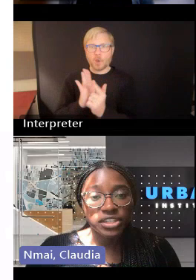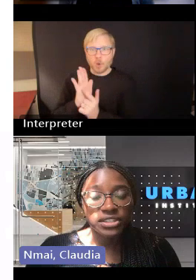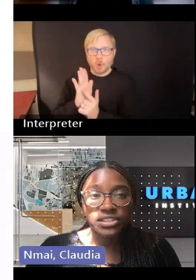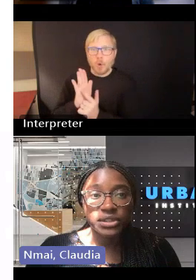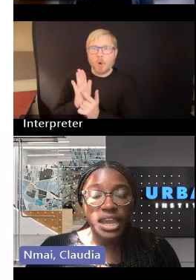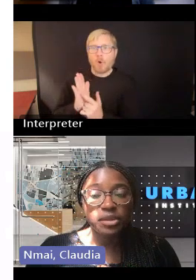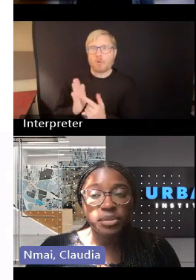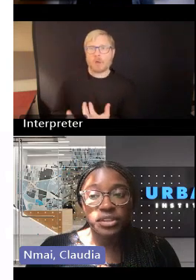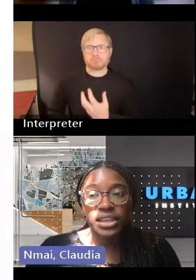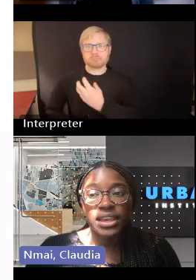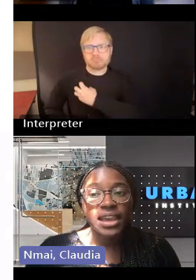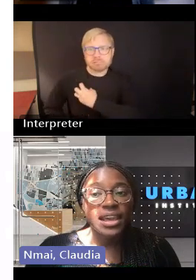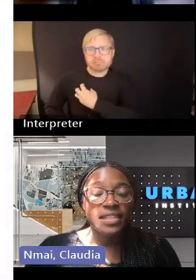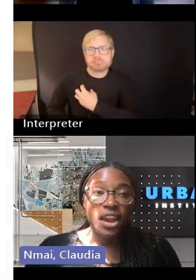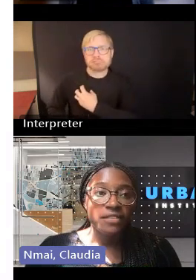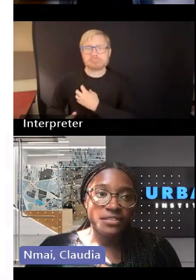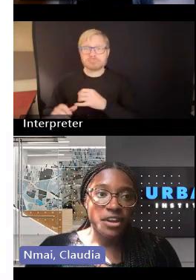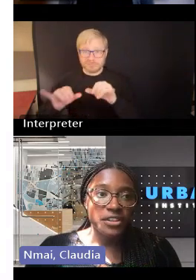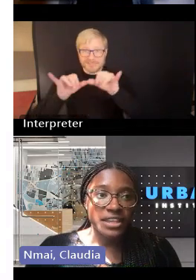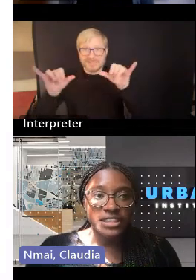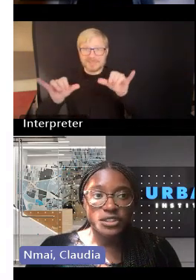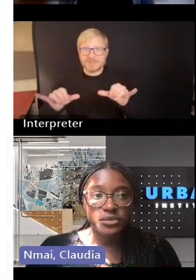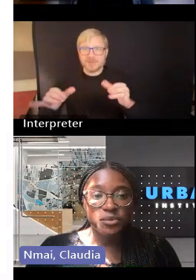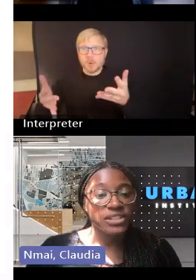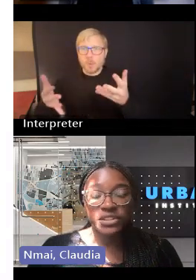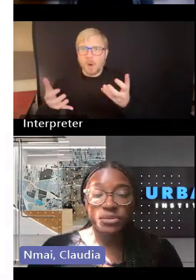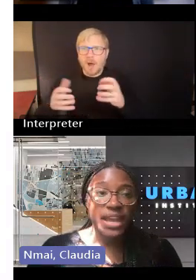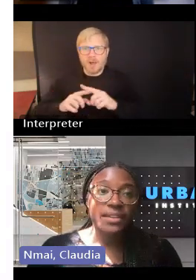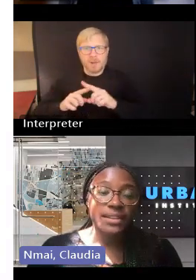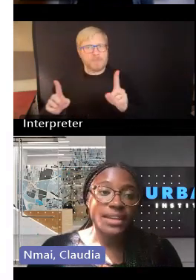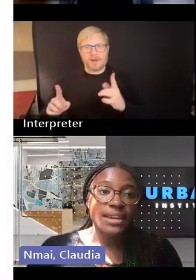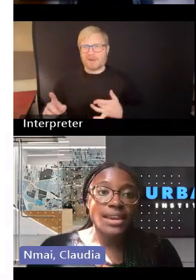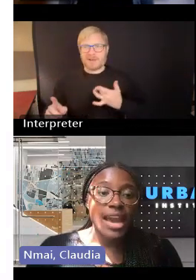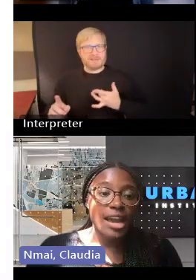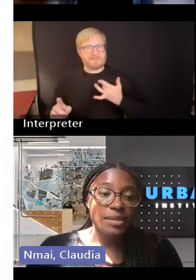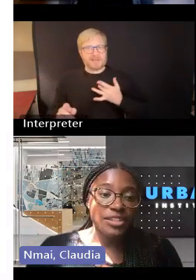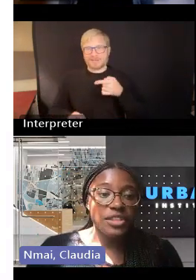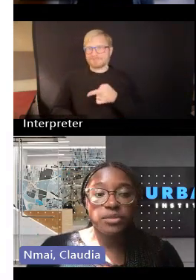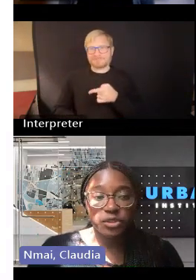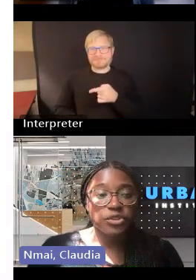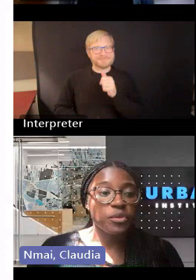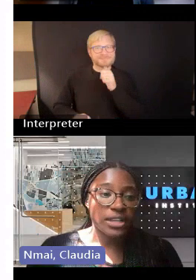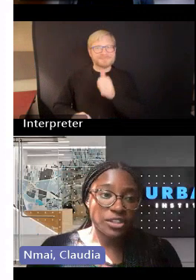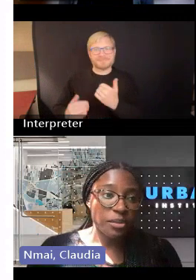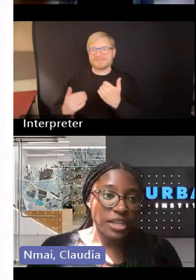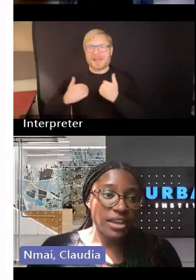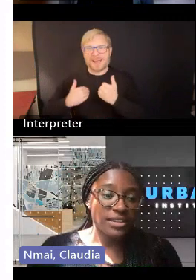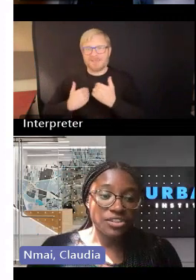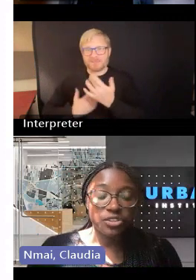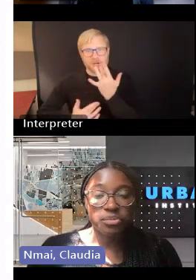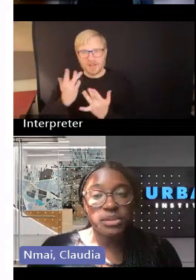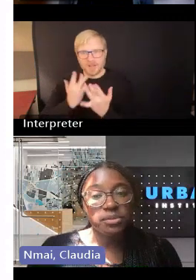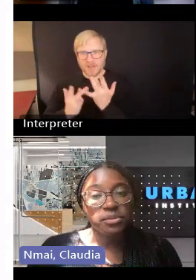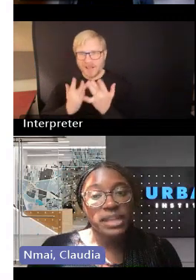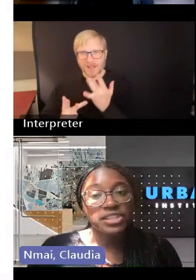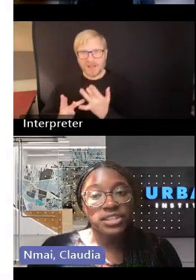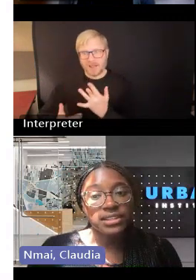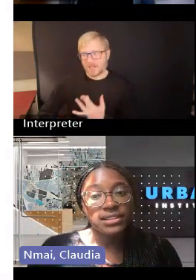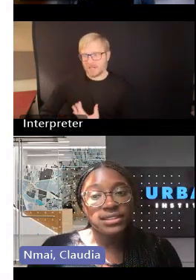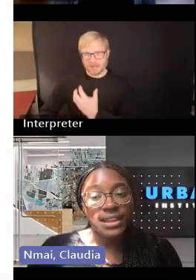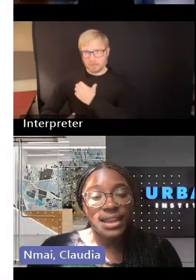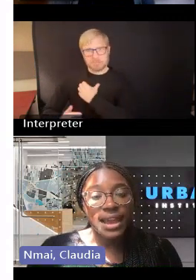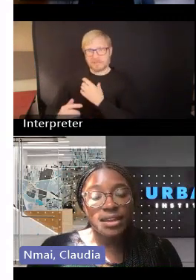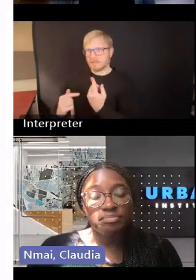to help them achieve justice or accountability, they often felt like this wasn't the reality. And so that was also why so many additional people